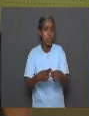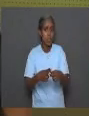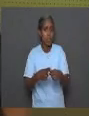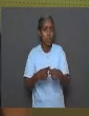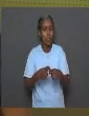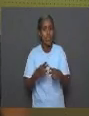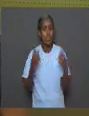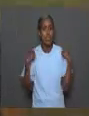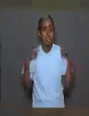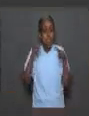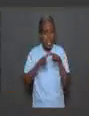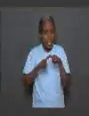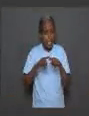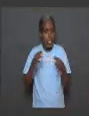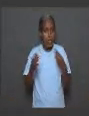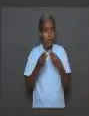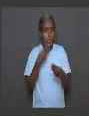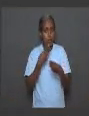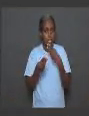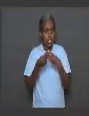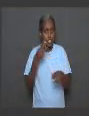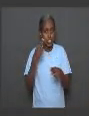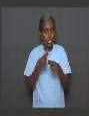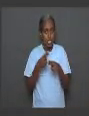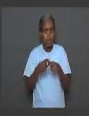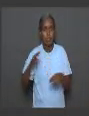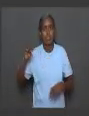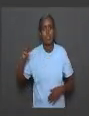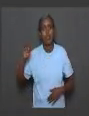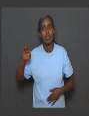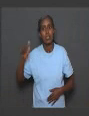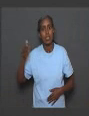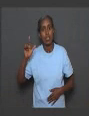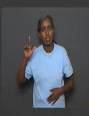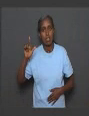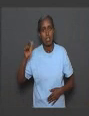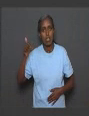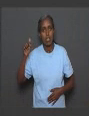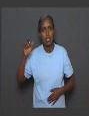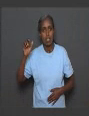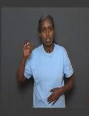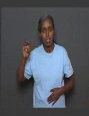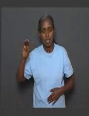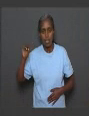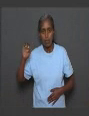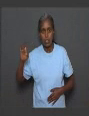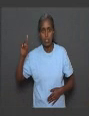Greek mathematician named Menelaus, who lived